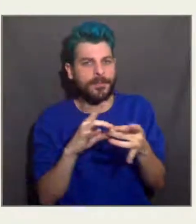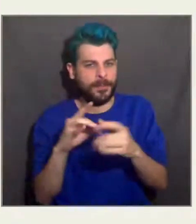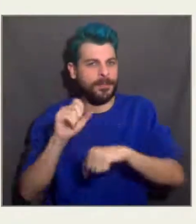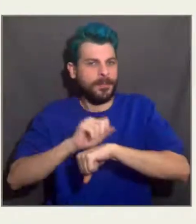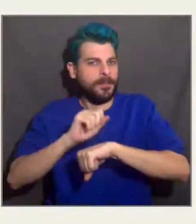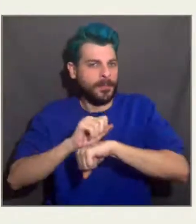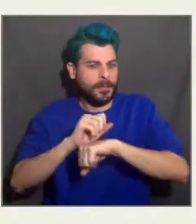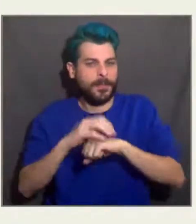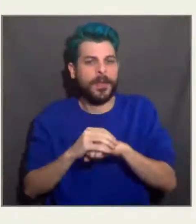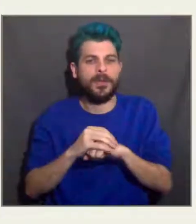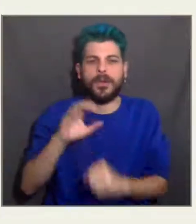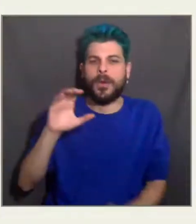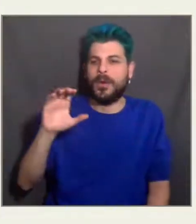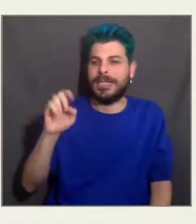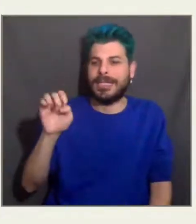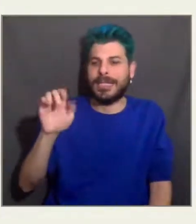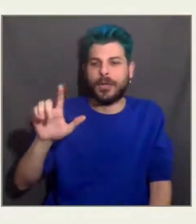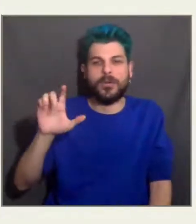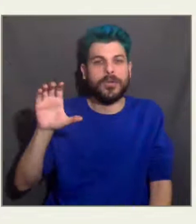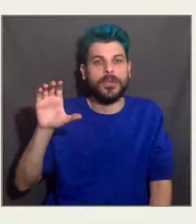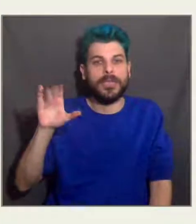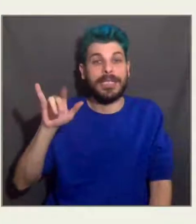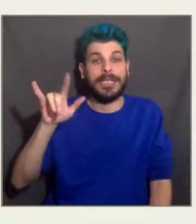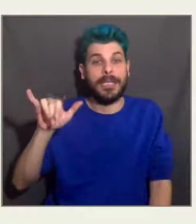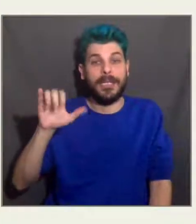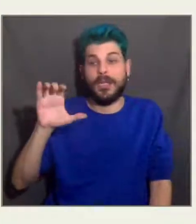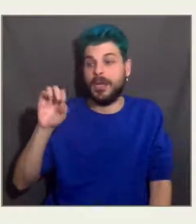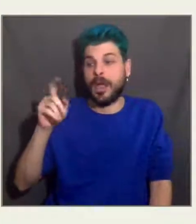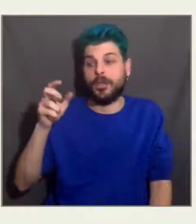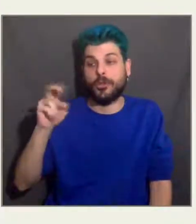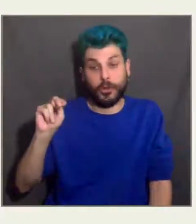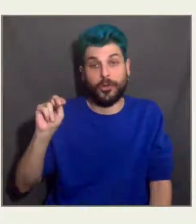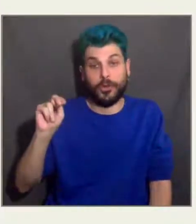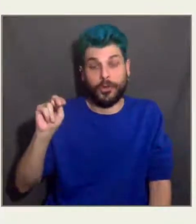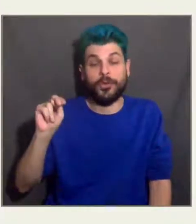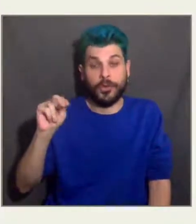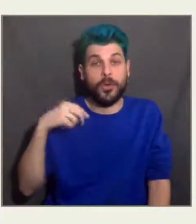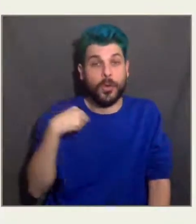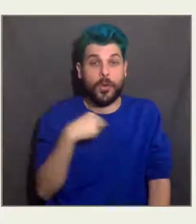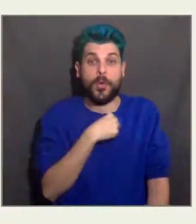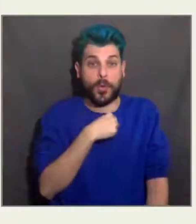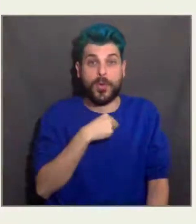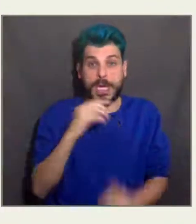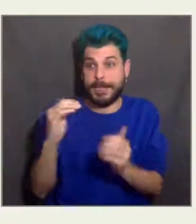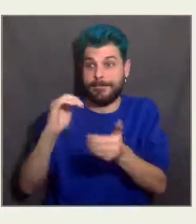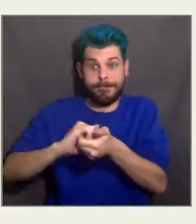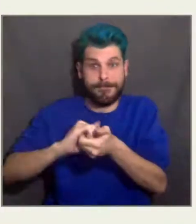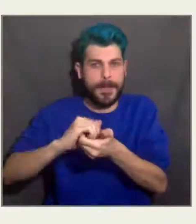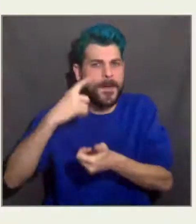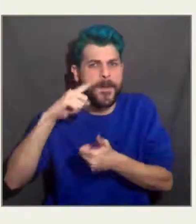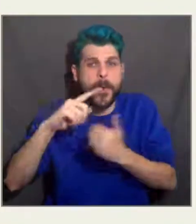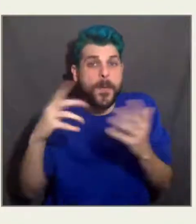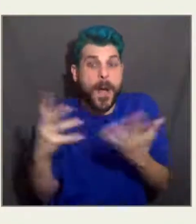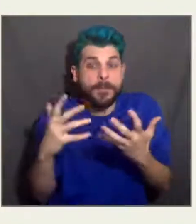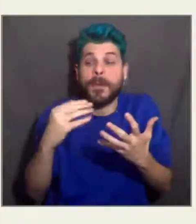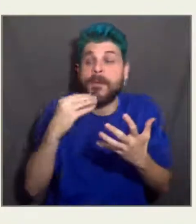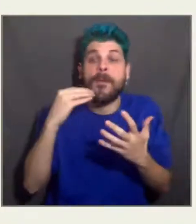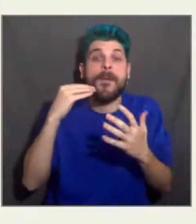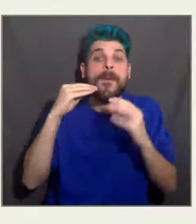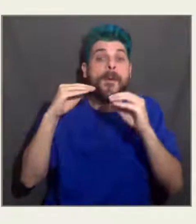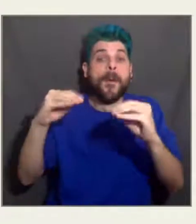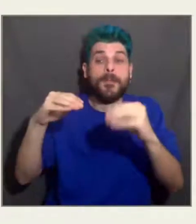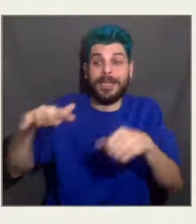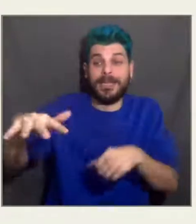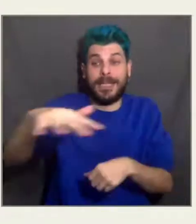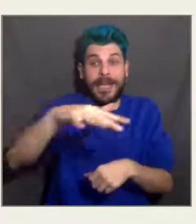City Concern when we go out and we go to, if we're gonna be going into a homeless encampment, we participate and work with